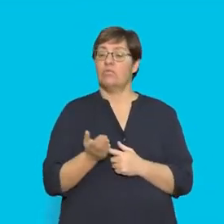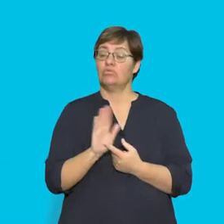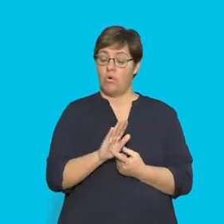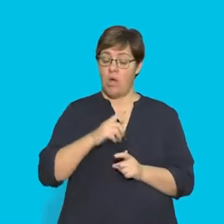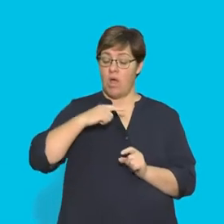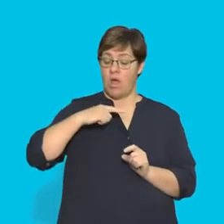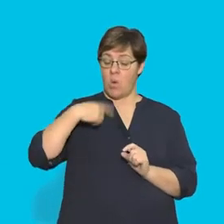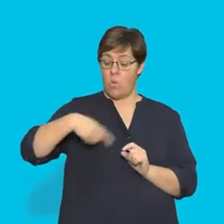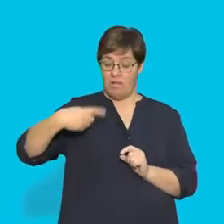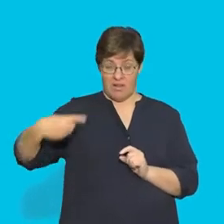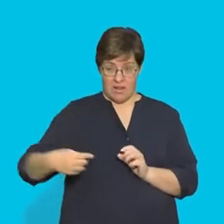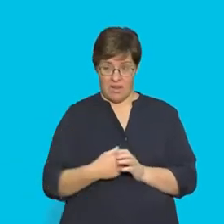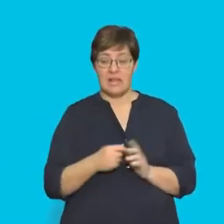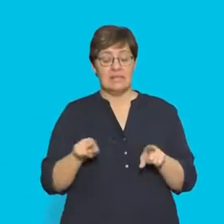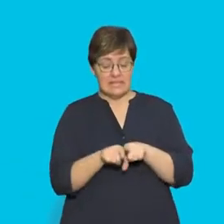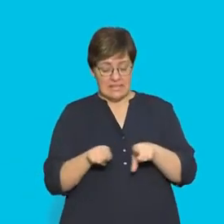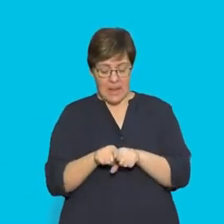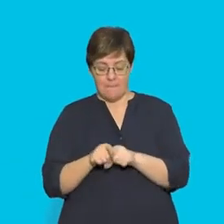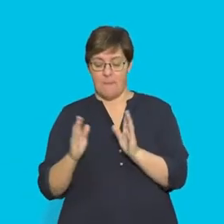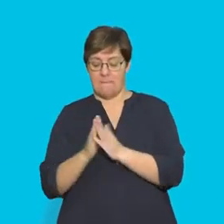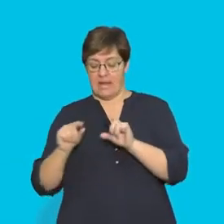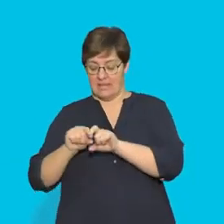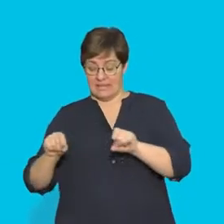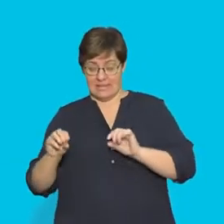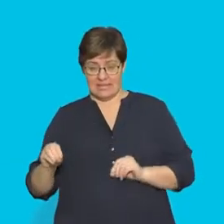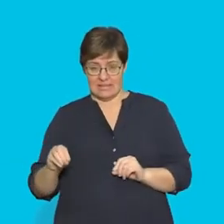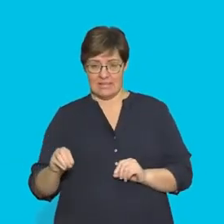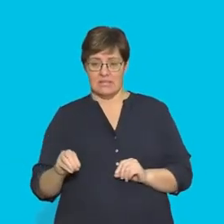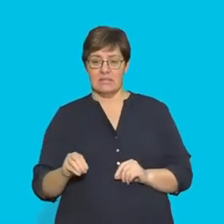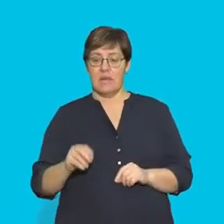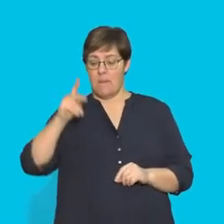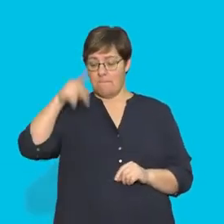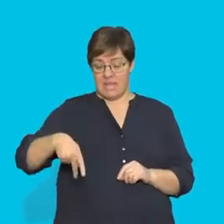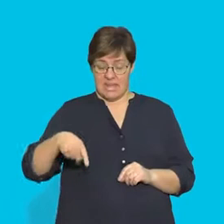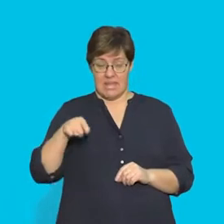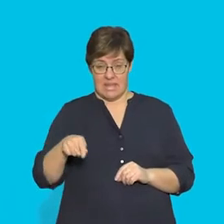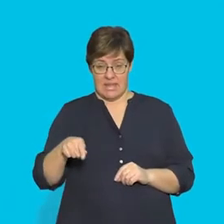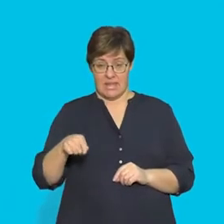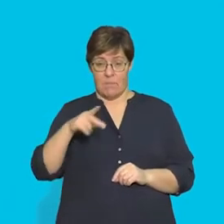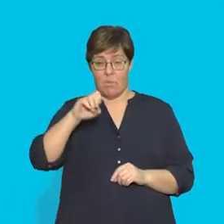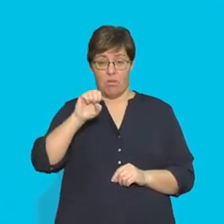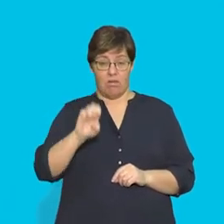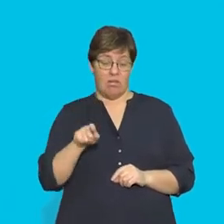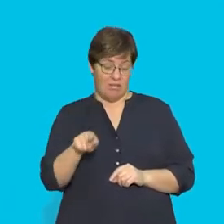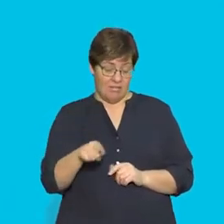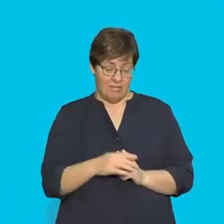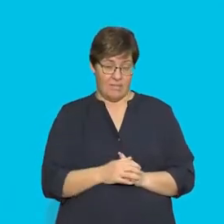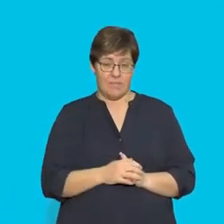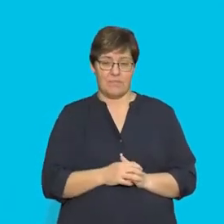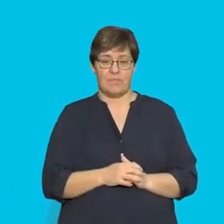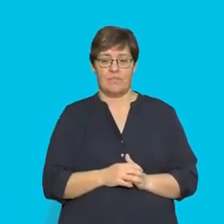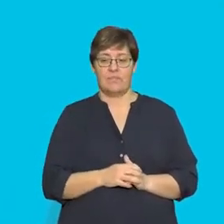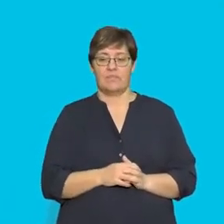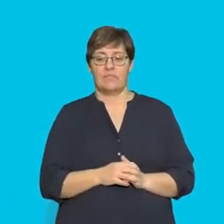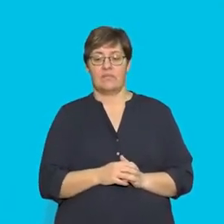shows a coil and a magnet with a pole P. So there's the magnet, and it has a pole P.